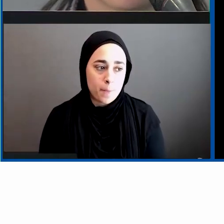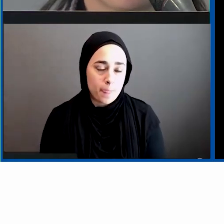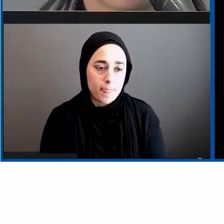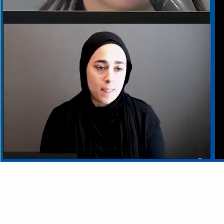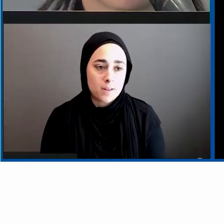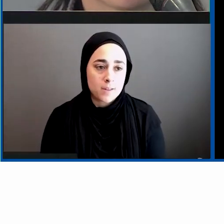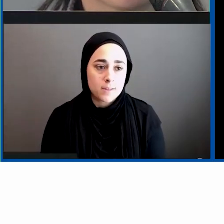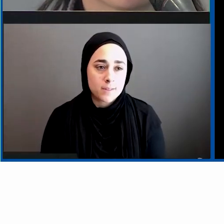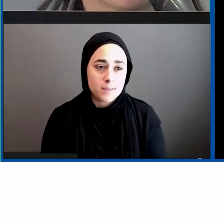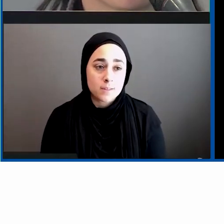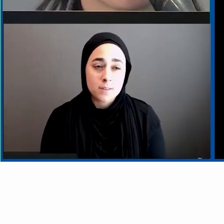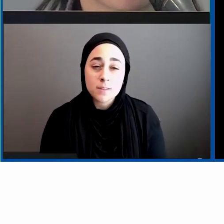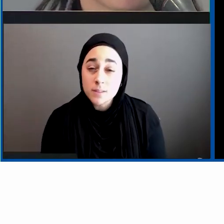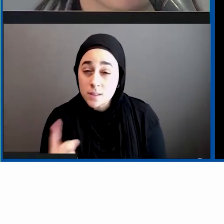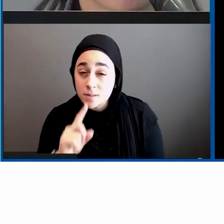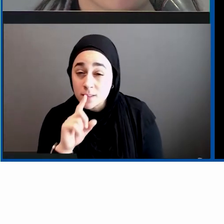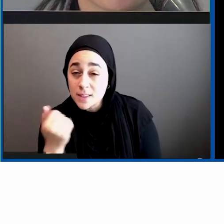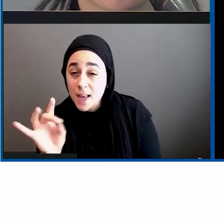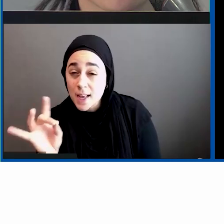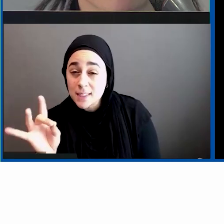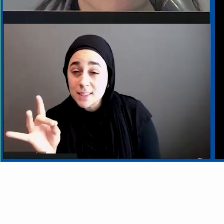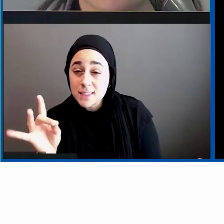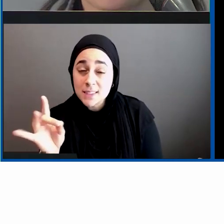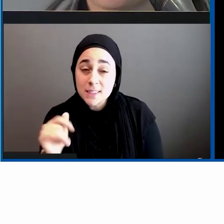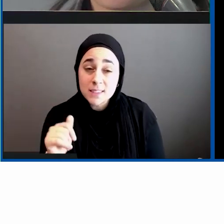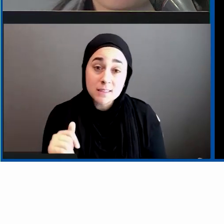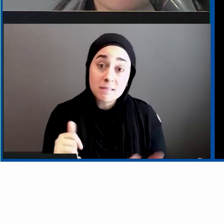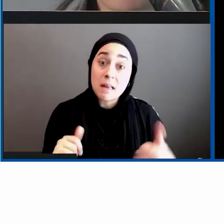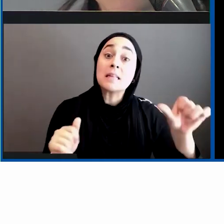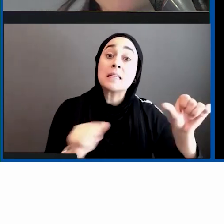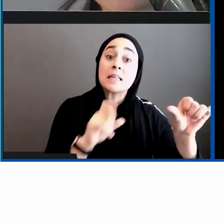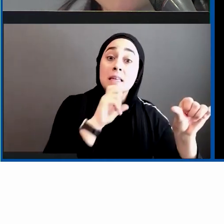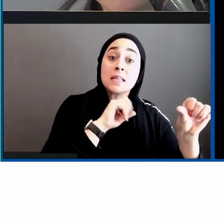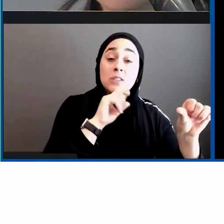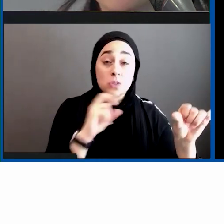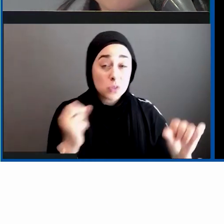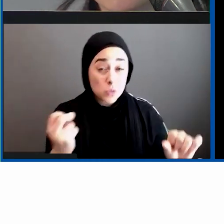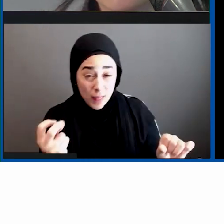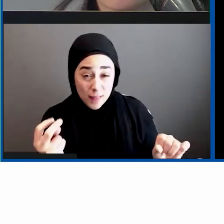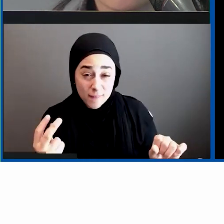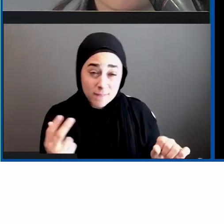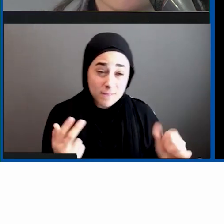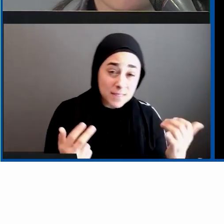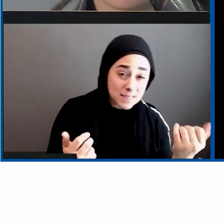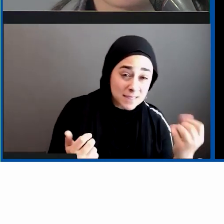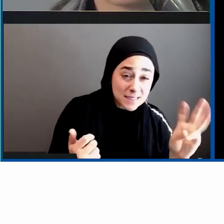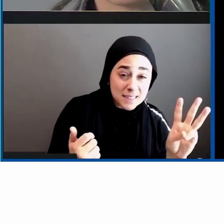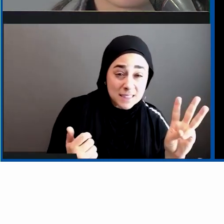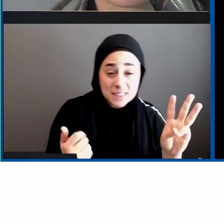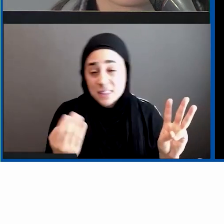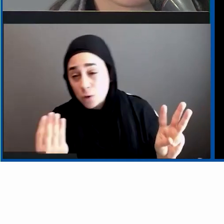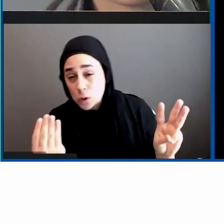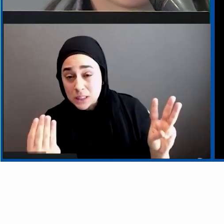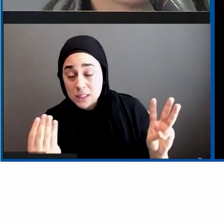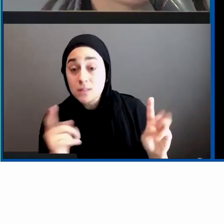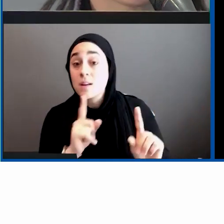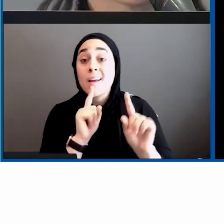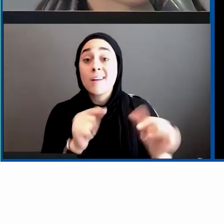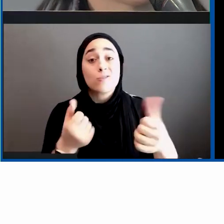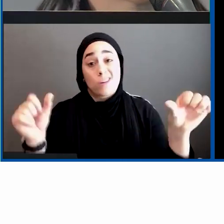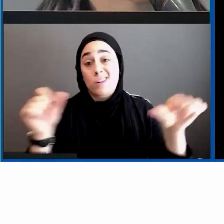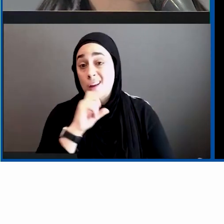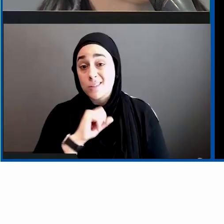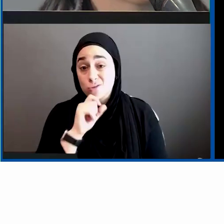Okay, we have 18, any age, 12, maybe I heard 16, 14. The answer is any